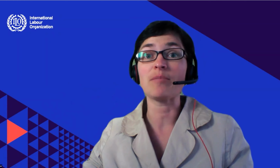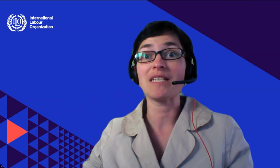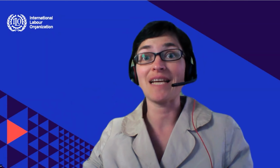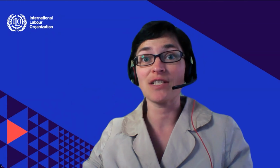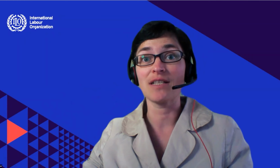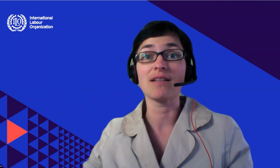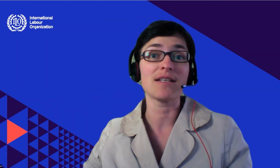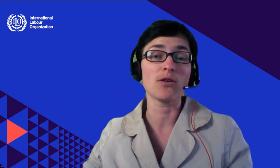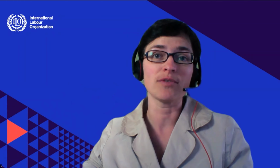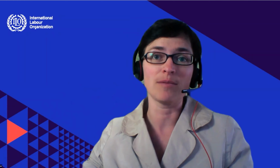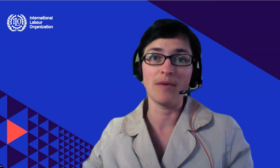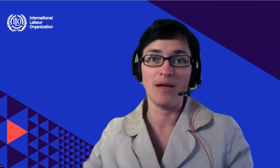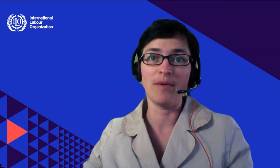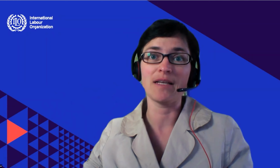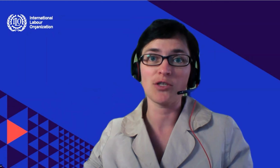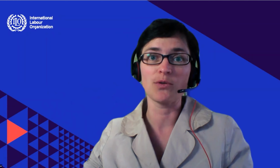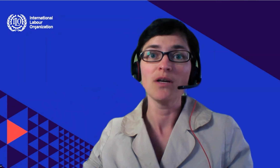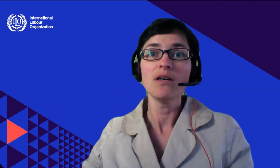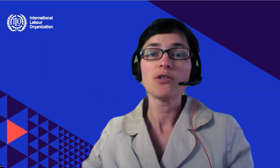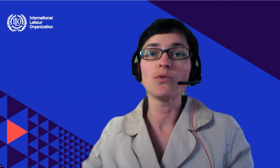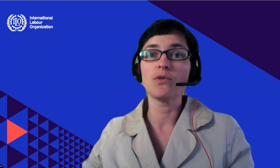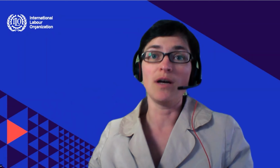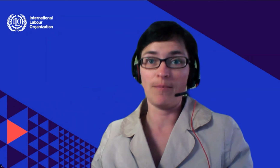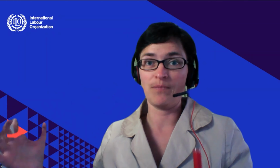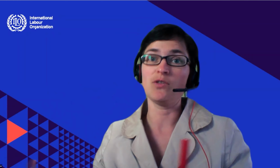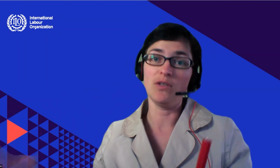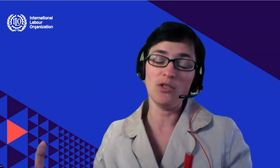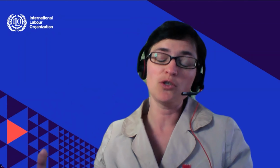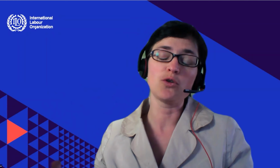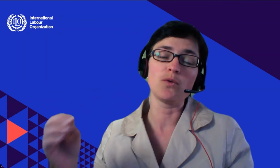and fragmentation that is often a big issue to